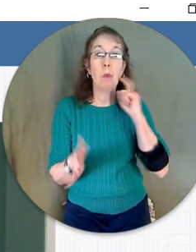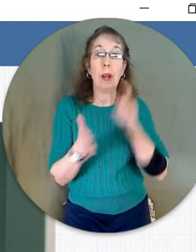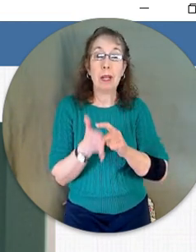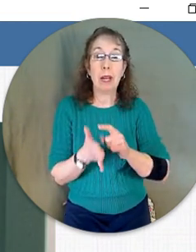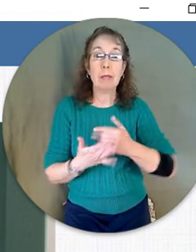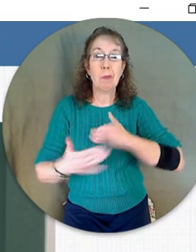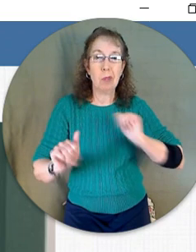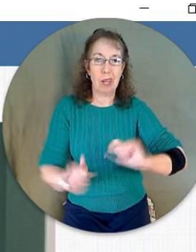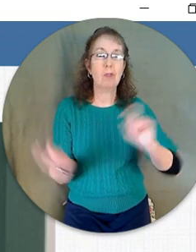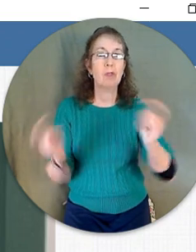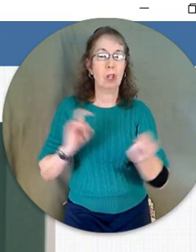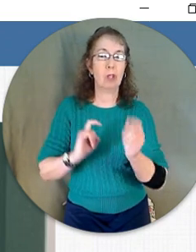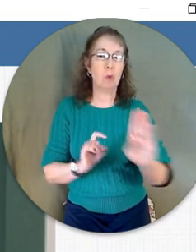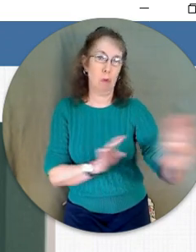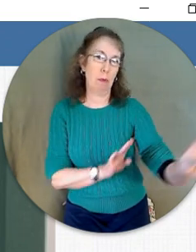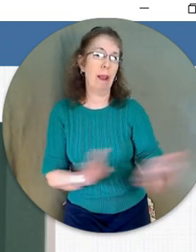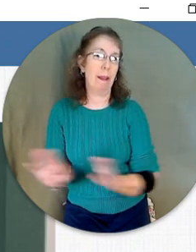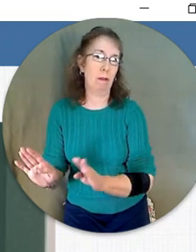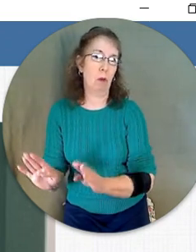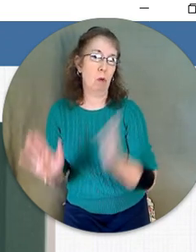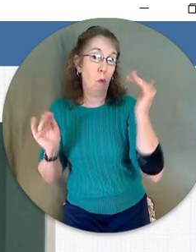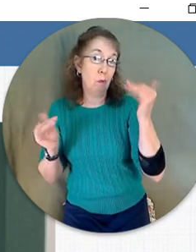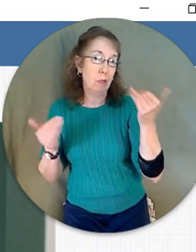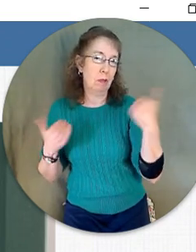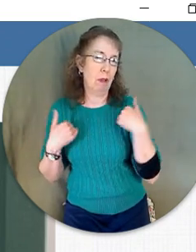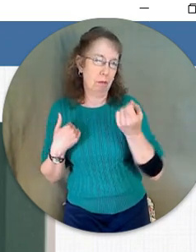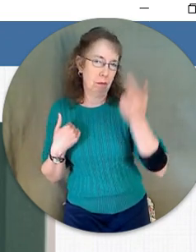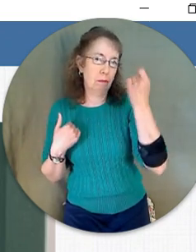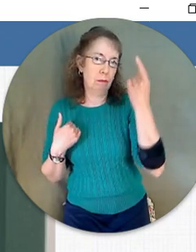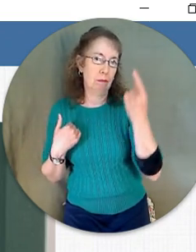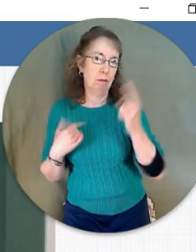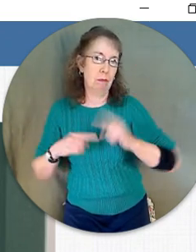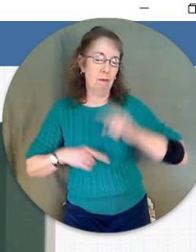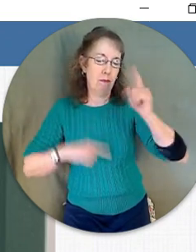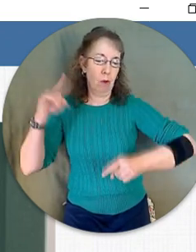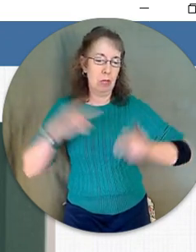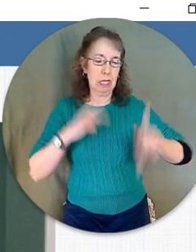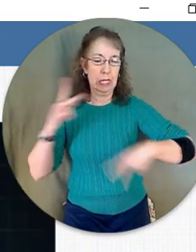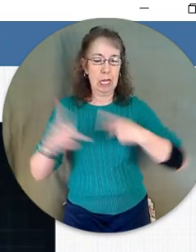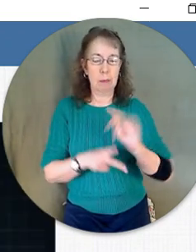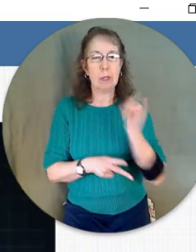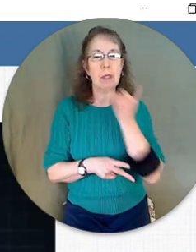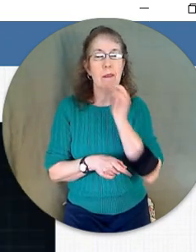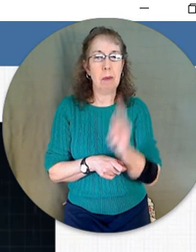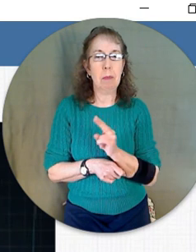So hopefully that's given you some insight into various types of abuse. Thank you.